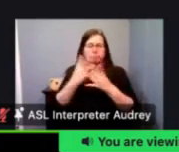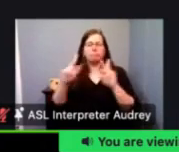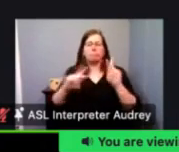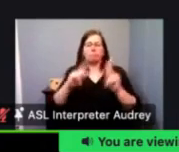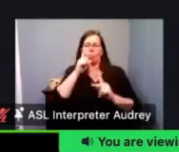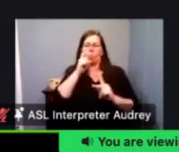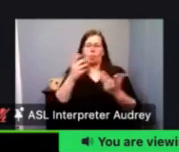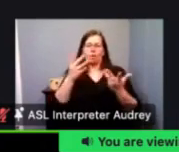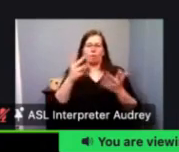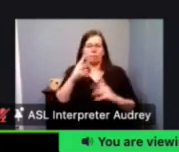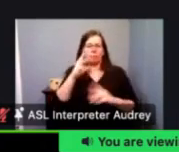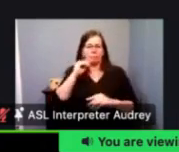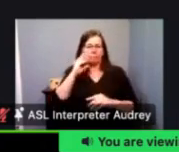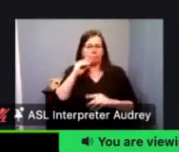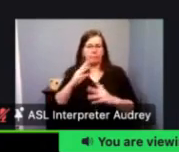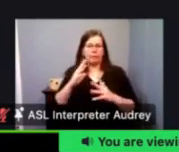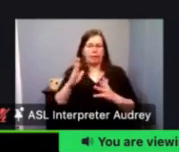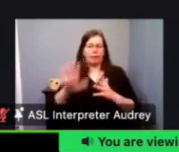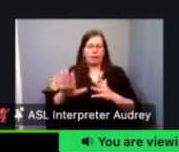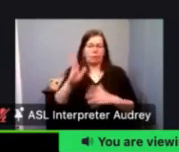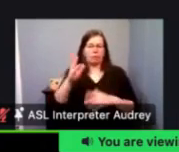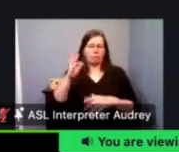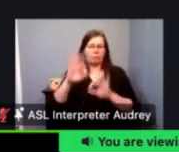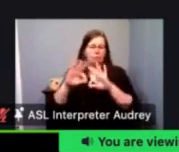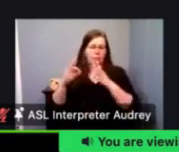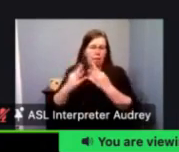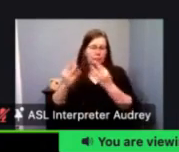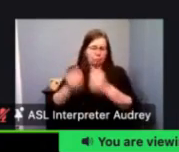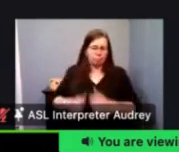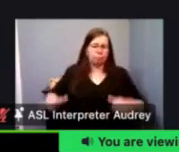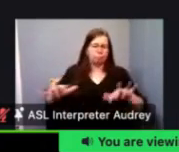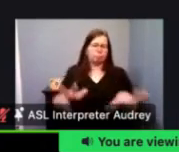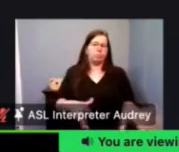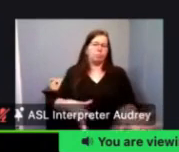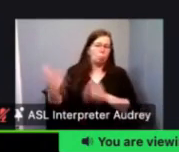who have had their ancestral land stolen, amongst others.